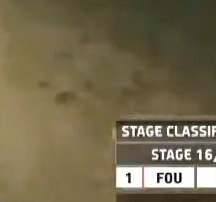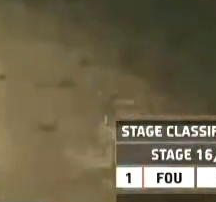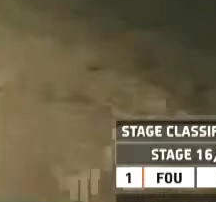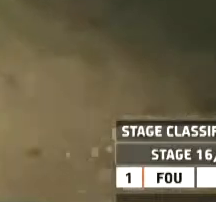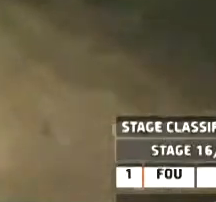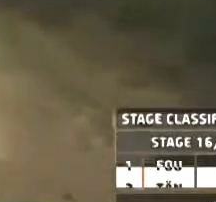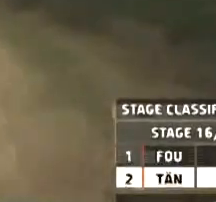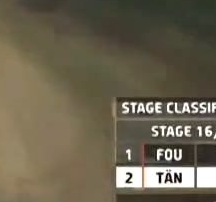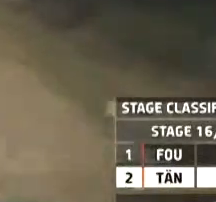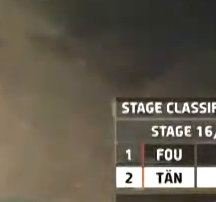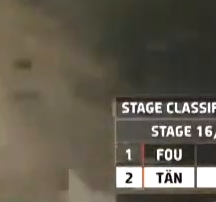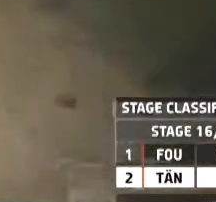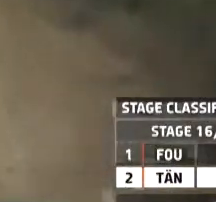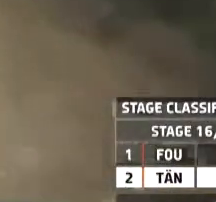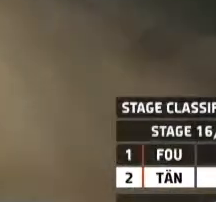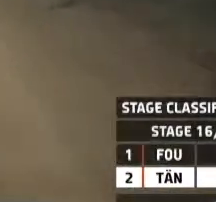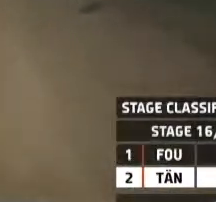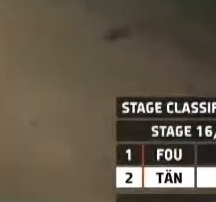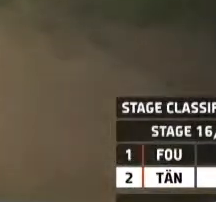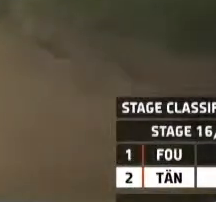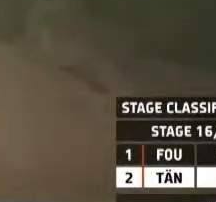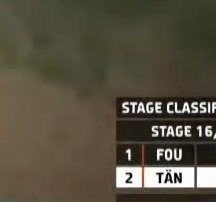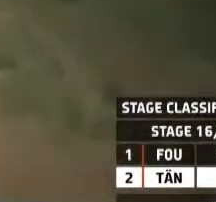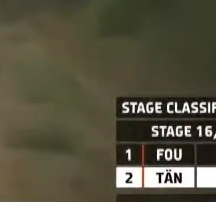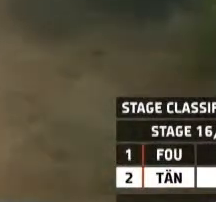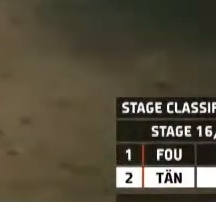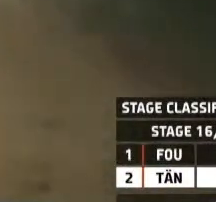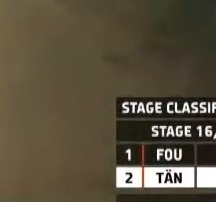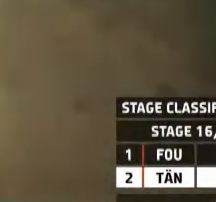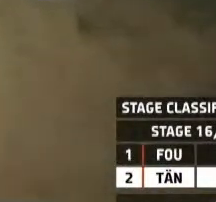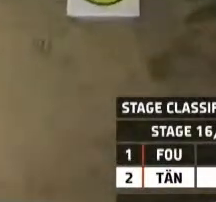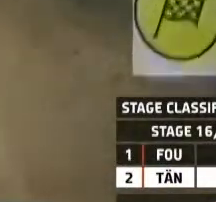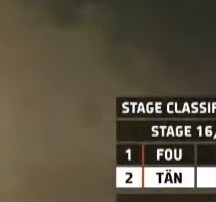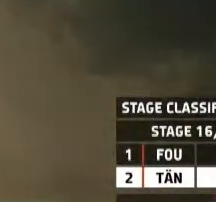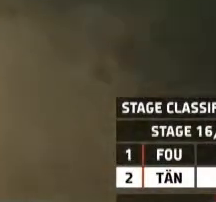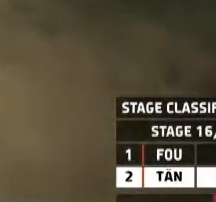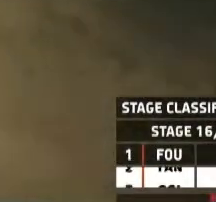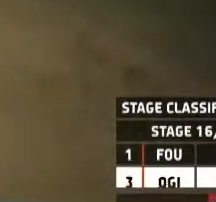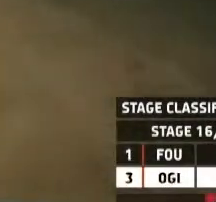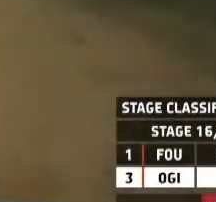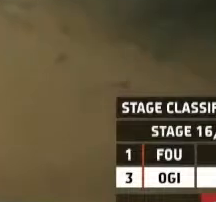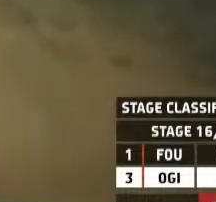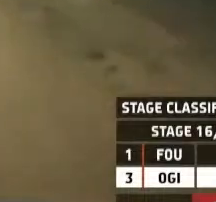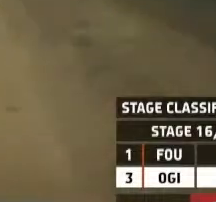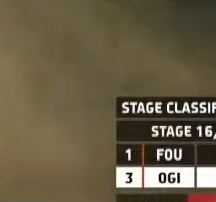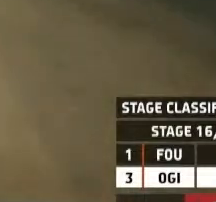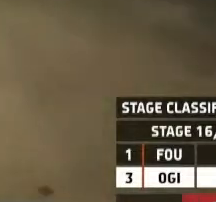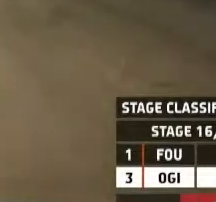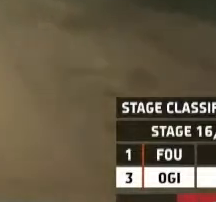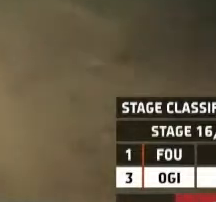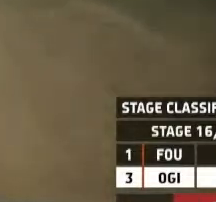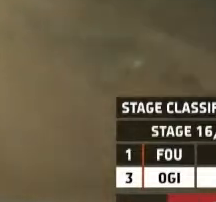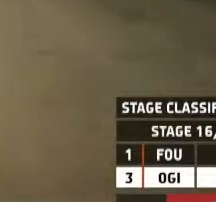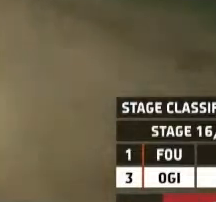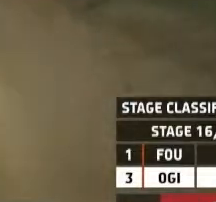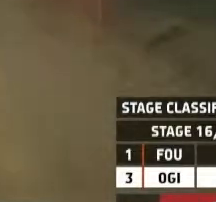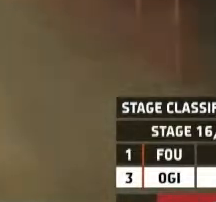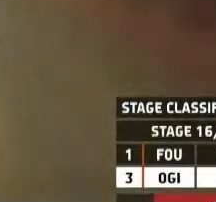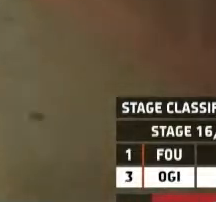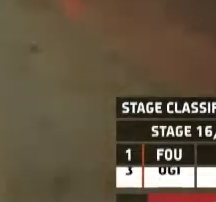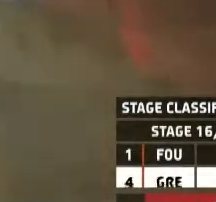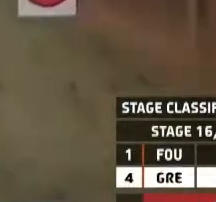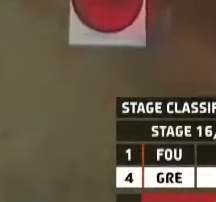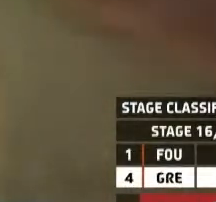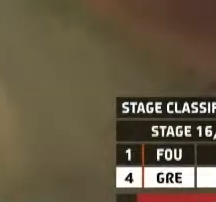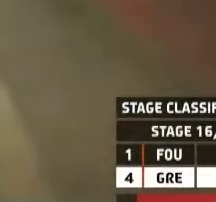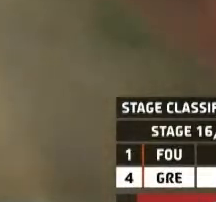happen. So sign up if you're 18 years of age and you have a valid driving license. Why don't you come and join us? It's a fantastic sport and